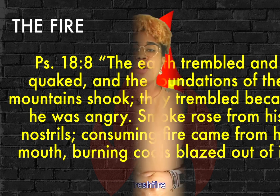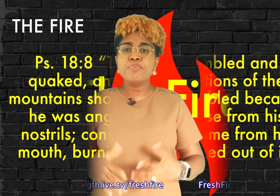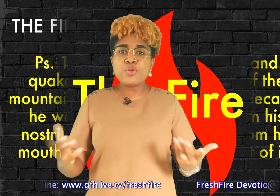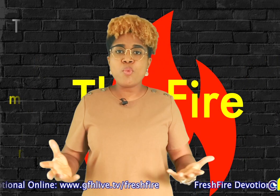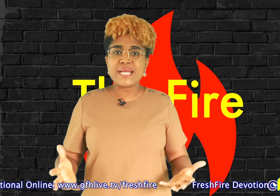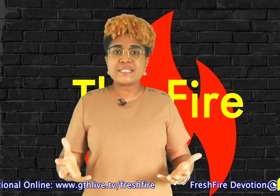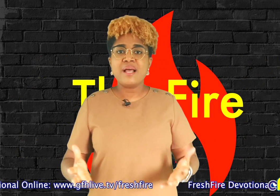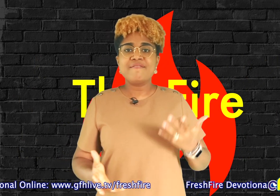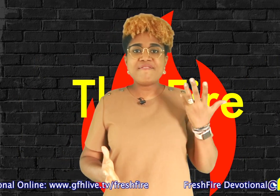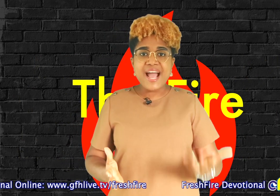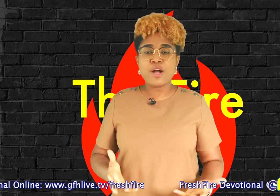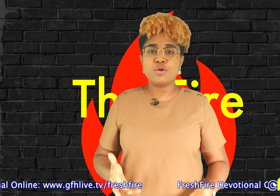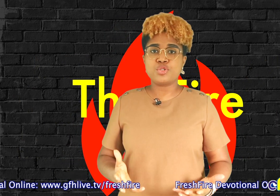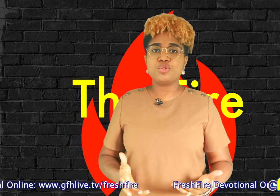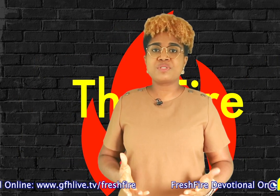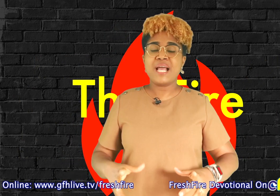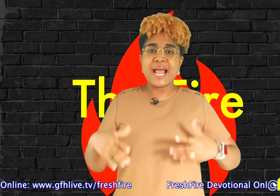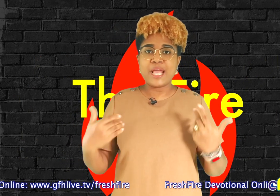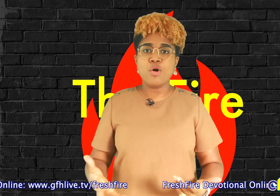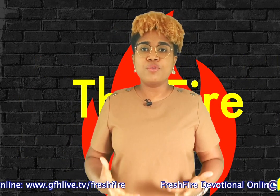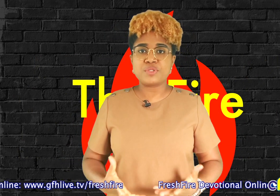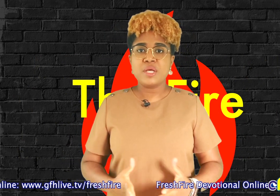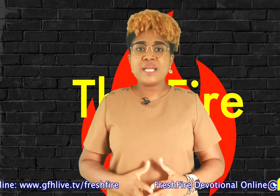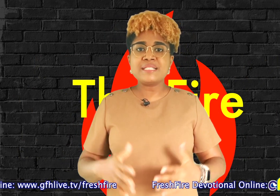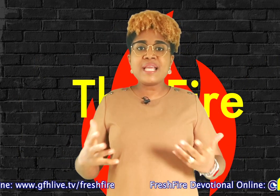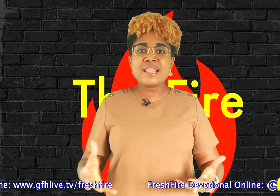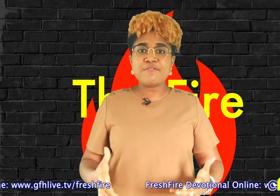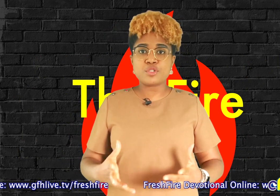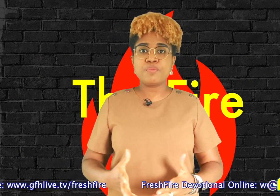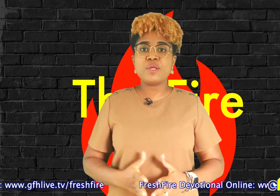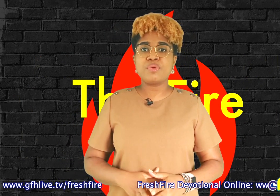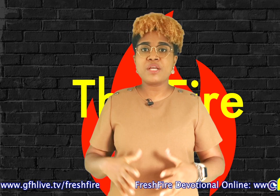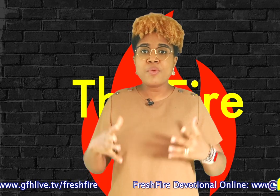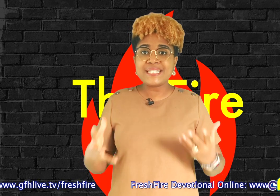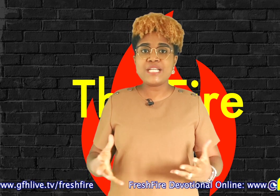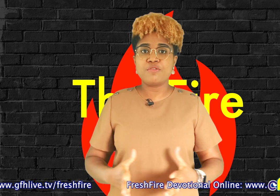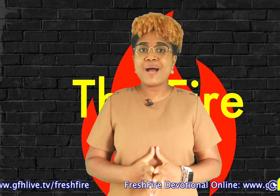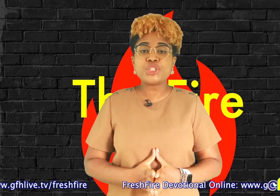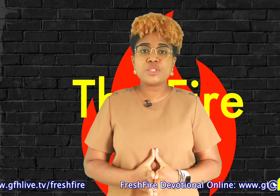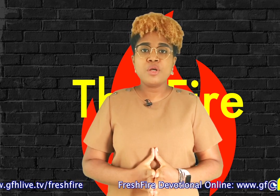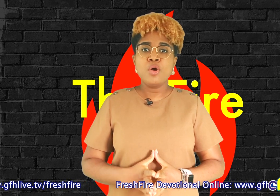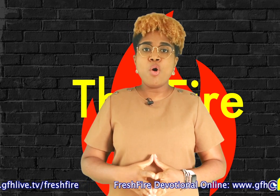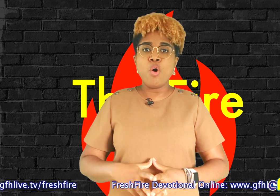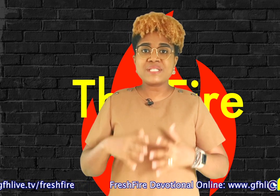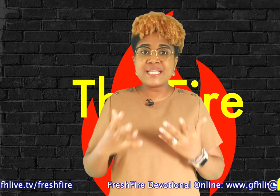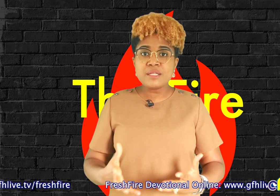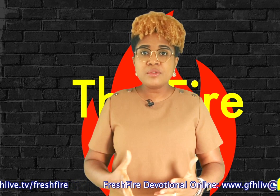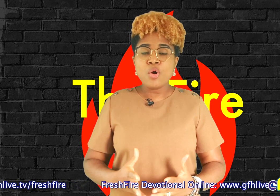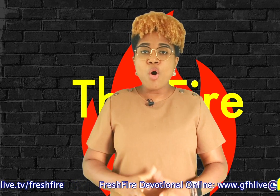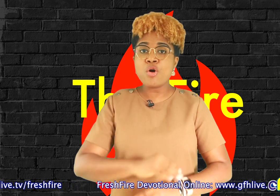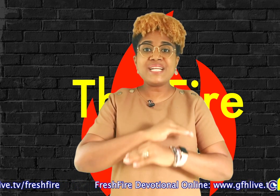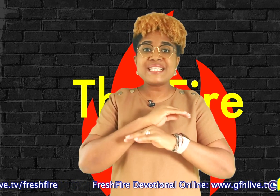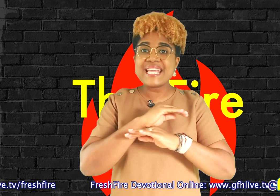8. Both ways, fire consumes and engulfs. Is either for something with a great deal of passion or